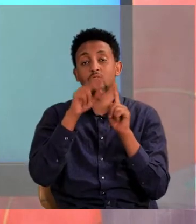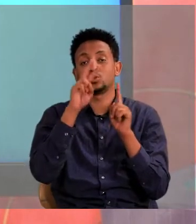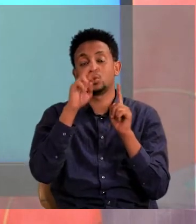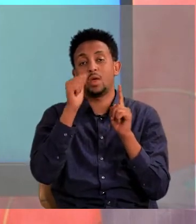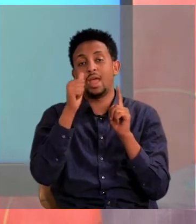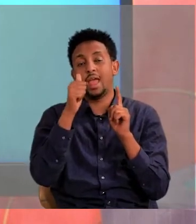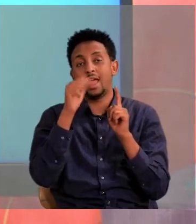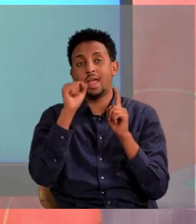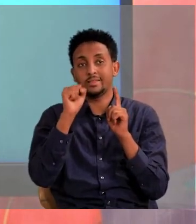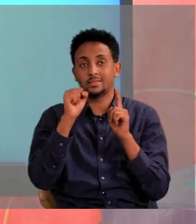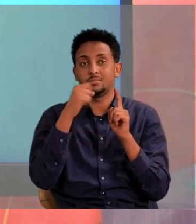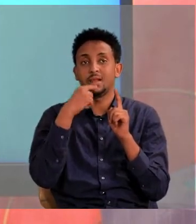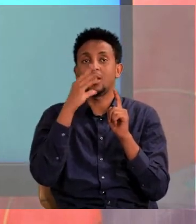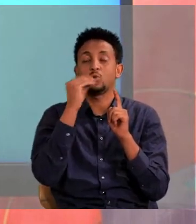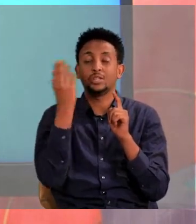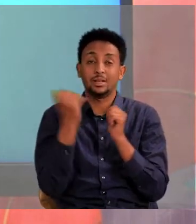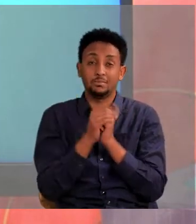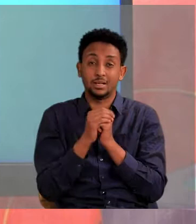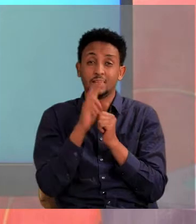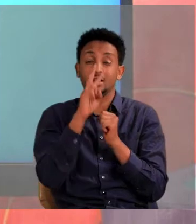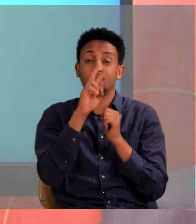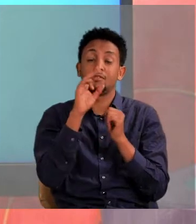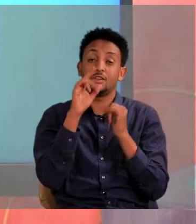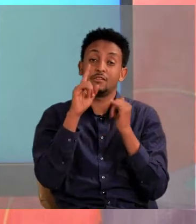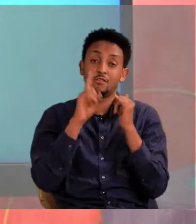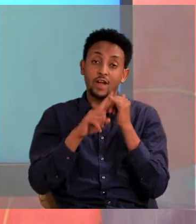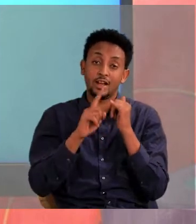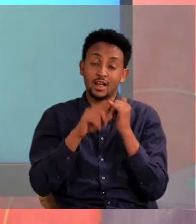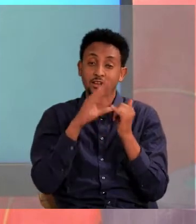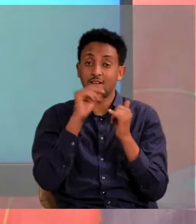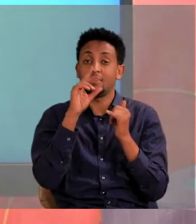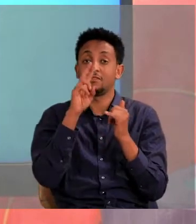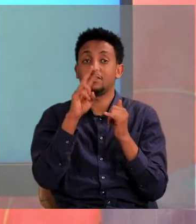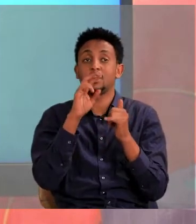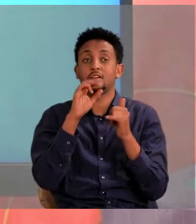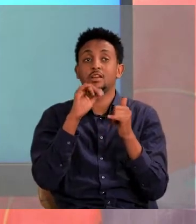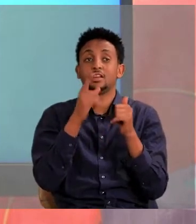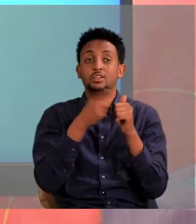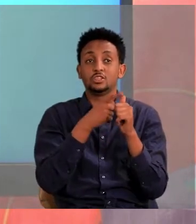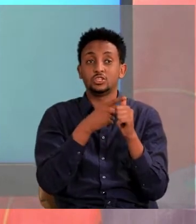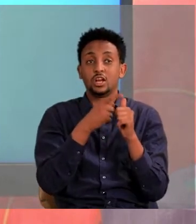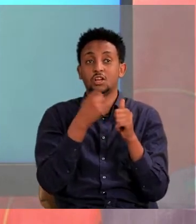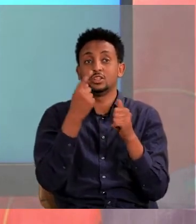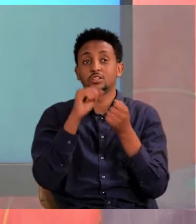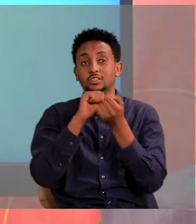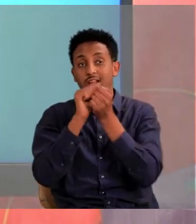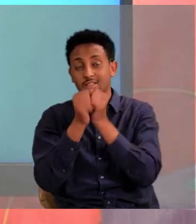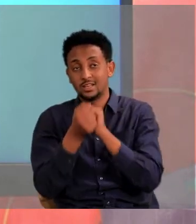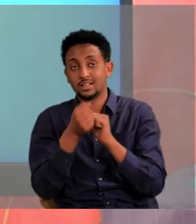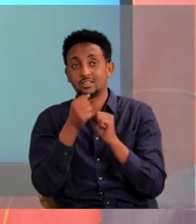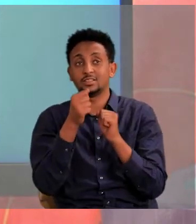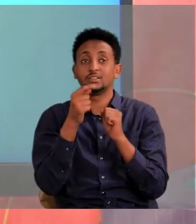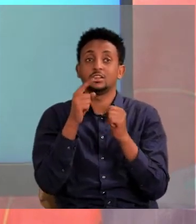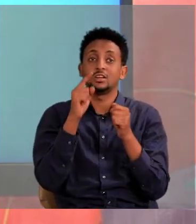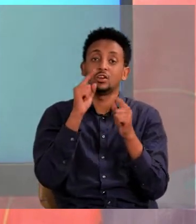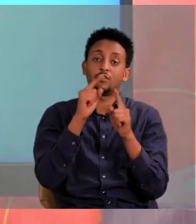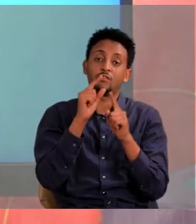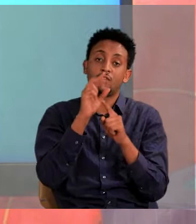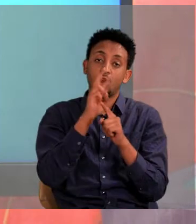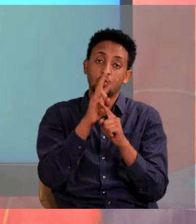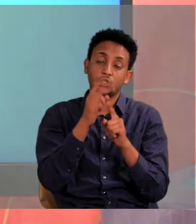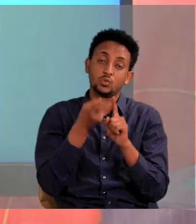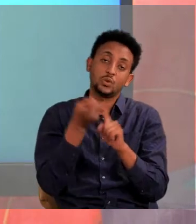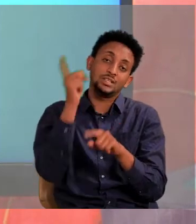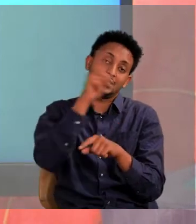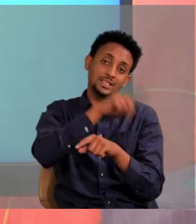kinematics equation. So V final squared is equals to V initial squared plus 2S. When you move this velocity